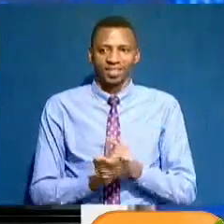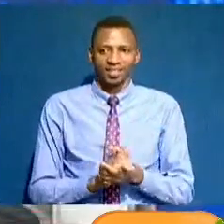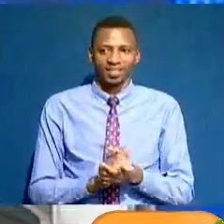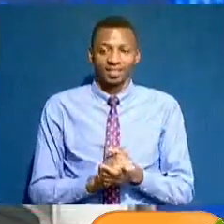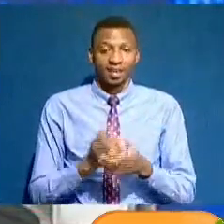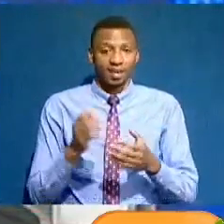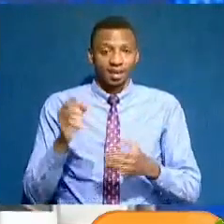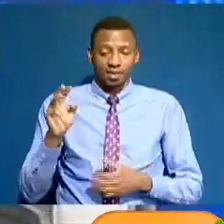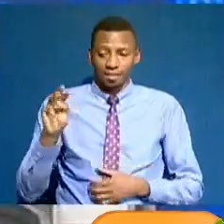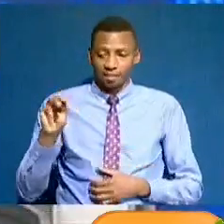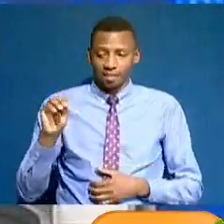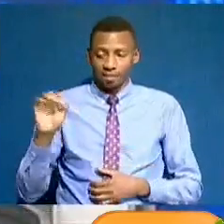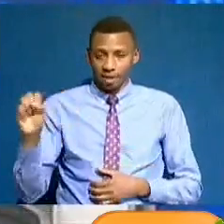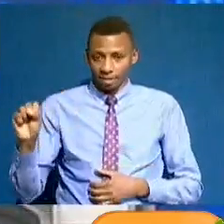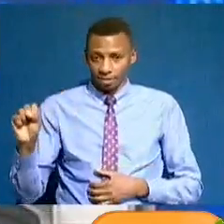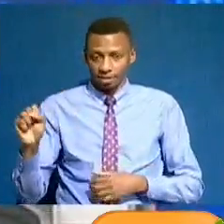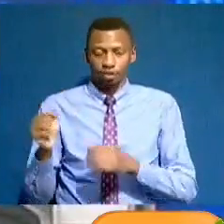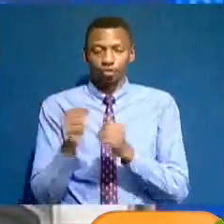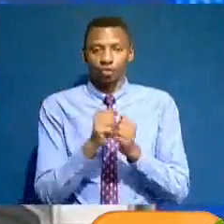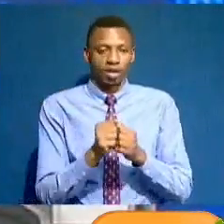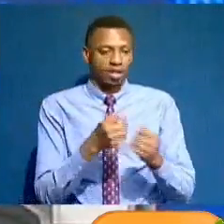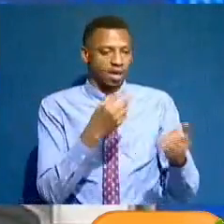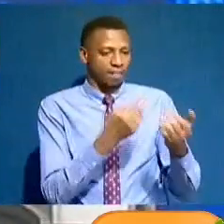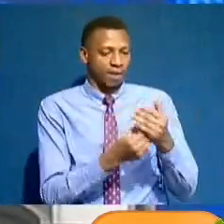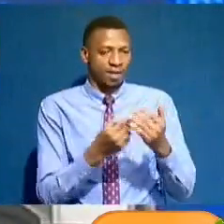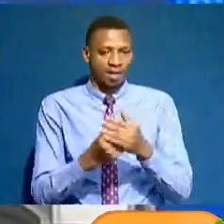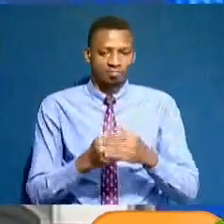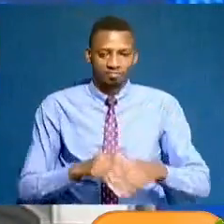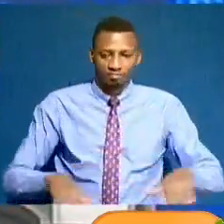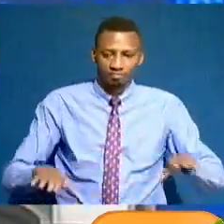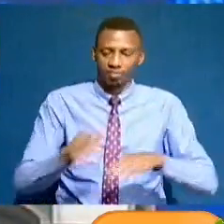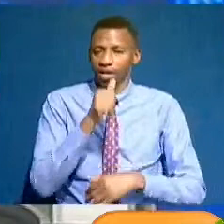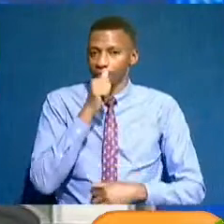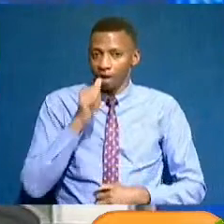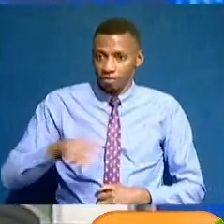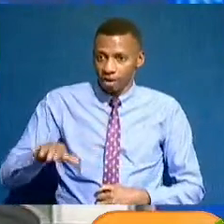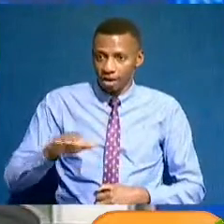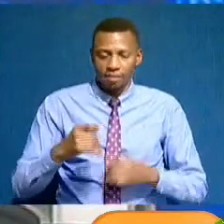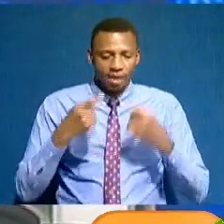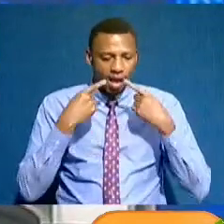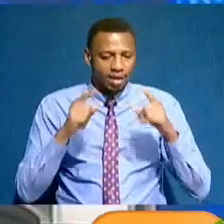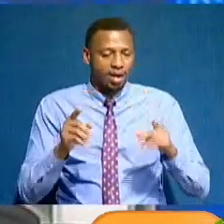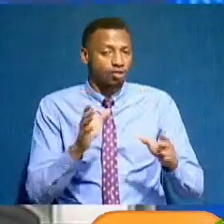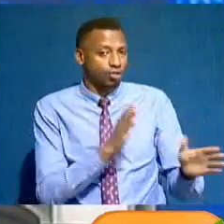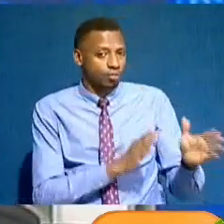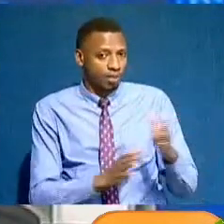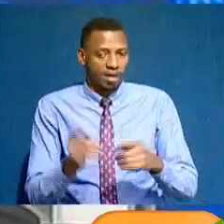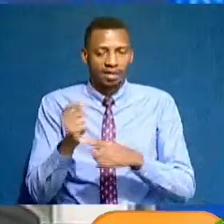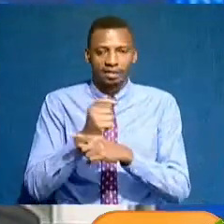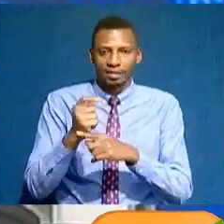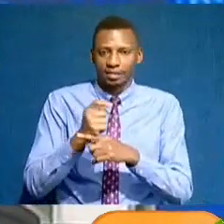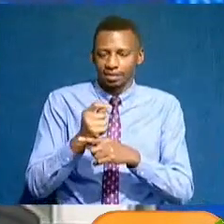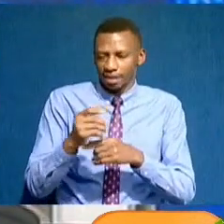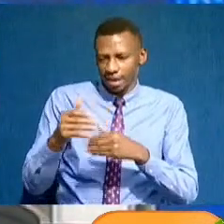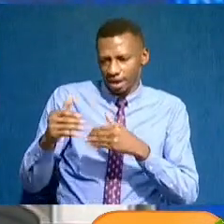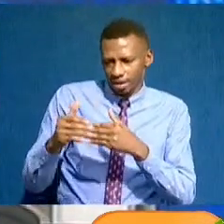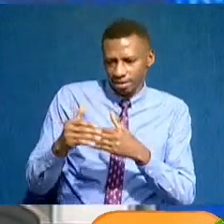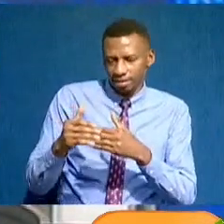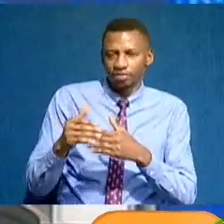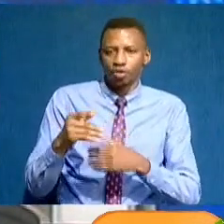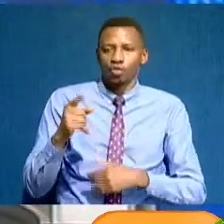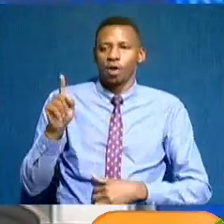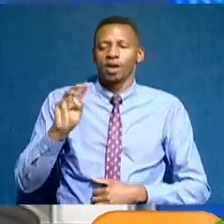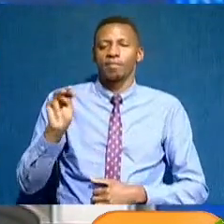Microsoft, in partnership with other players in the private sector, has announced plans to train at least 1 million Kenyans in